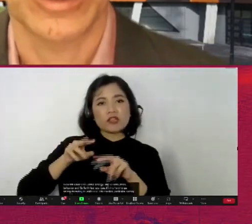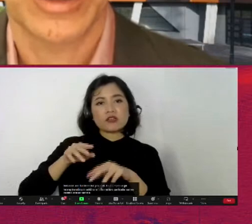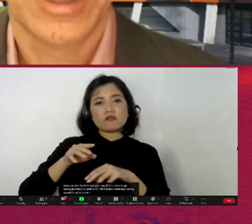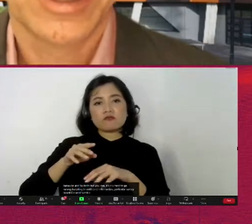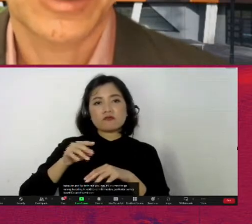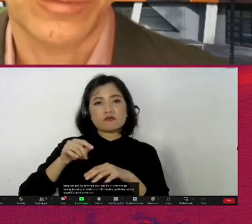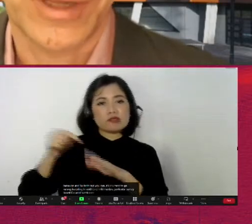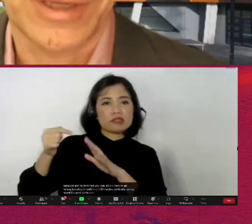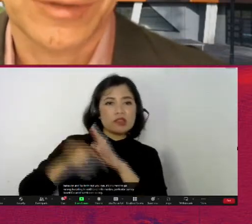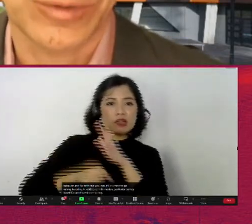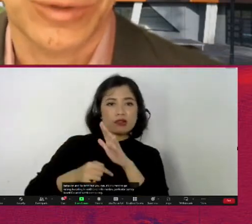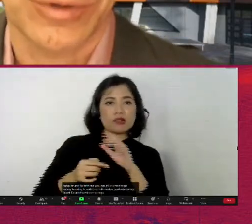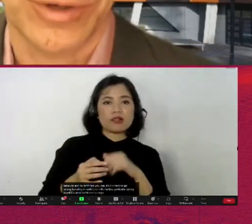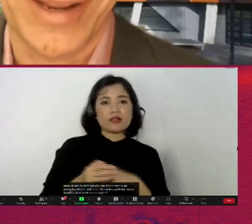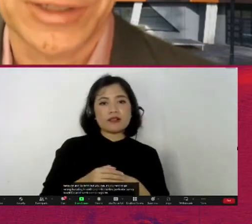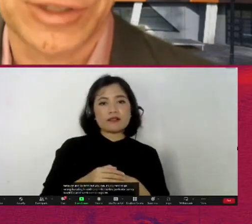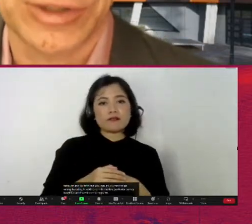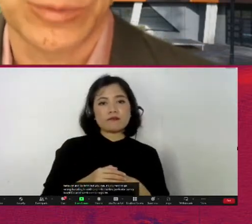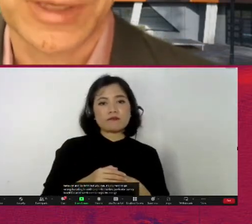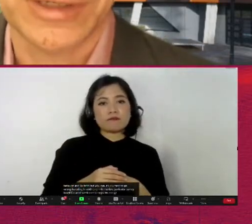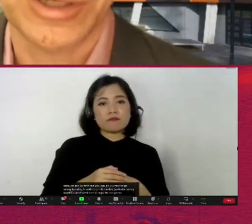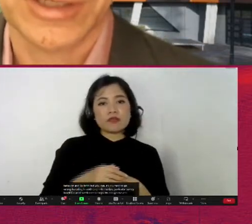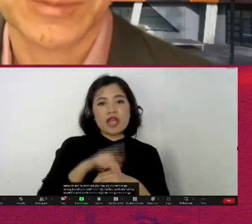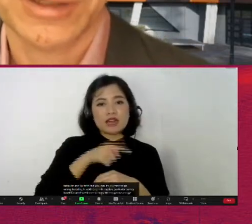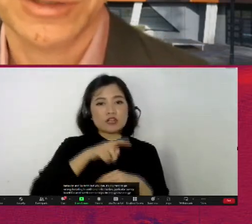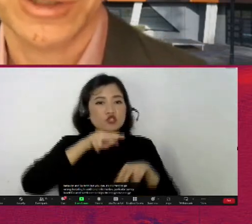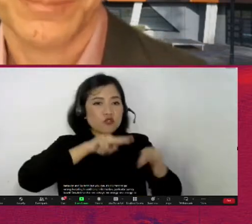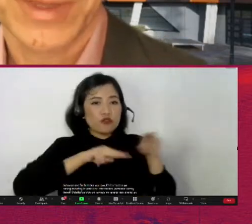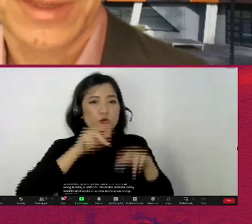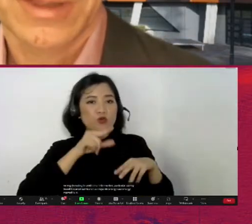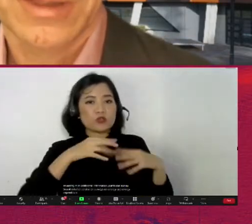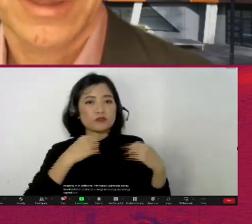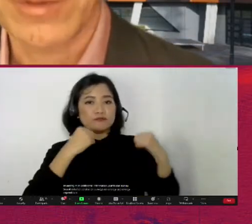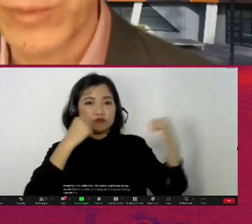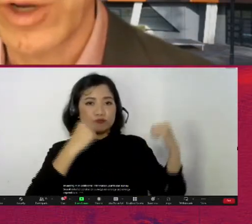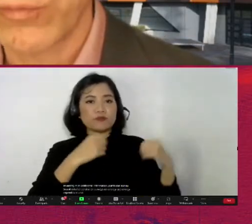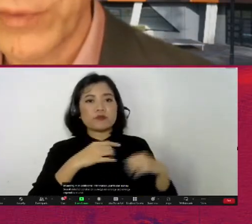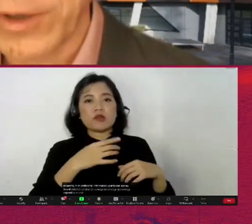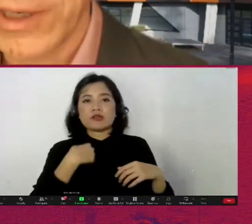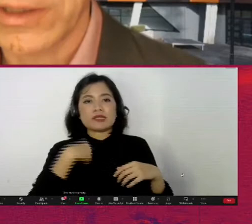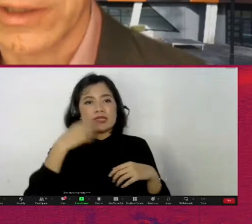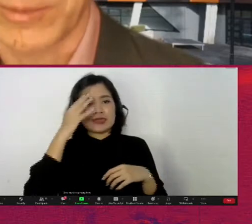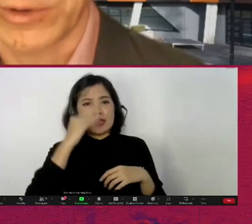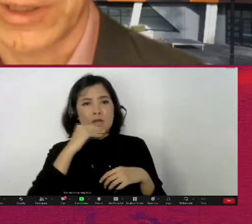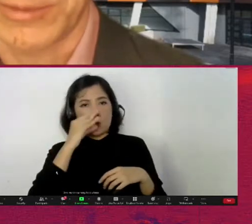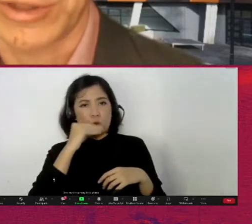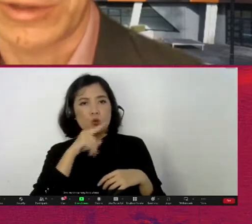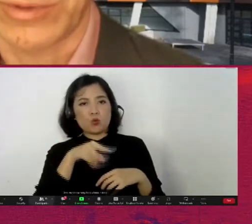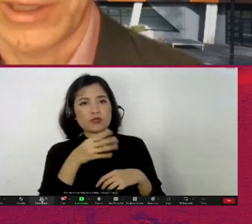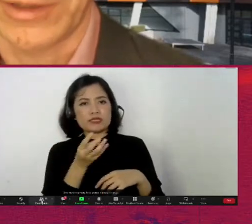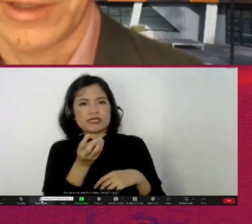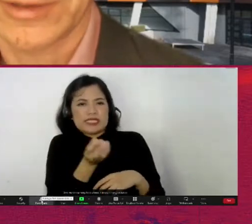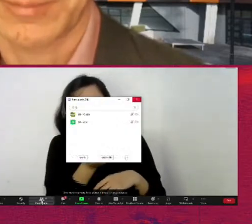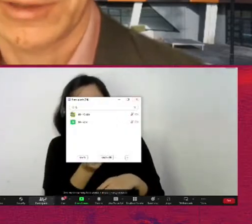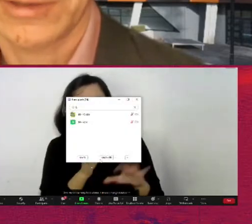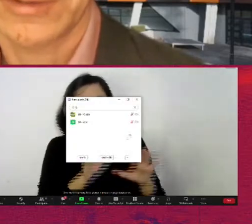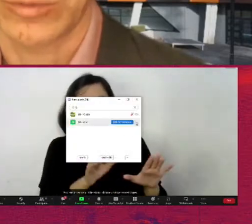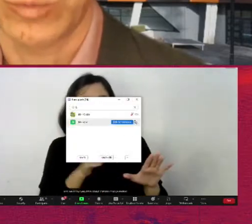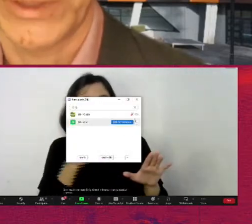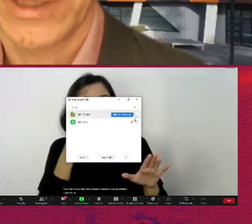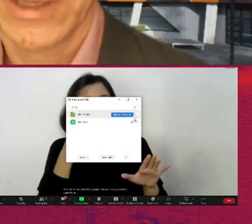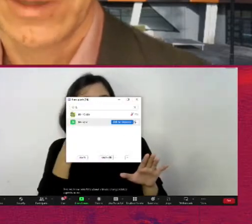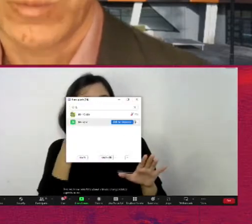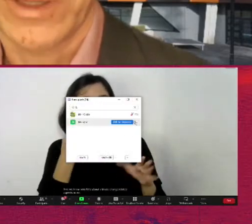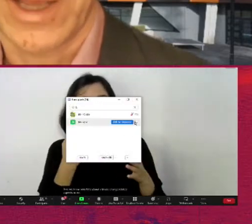surveys on energy use, energy expenditure. And we know very little about climate change-related aspects.